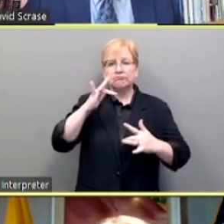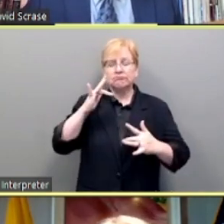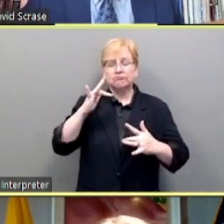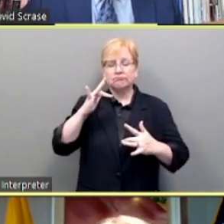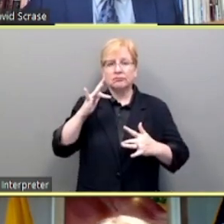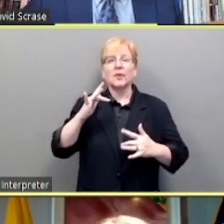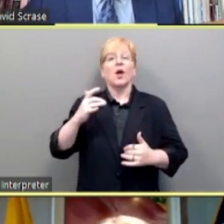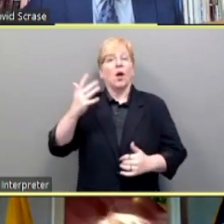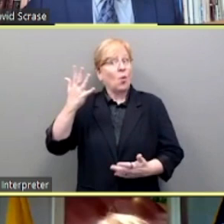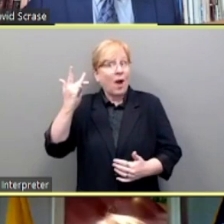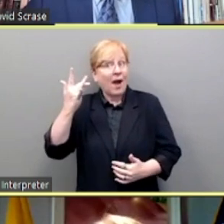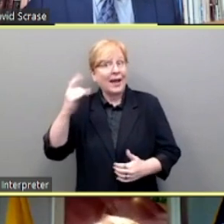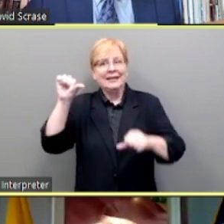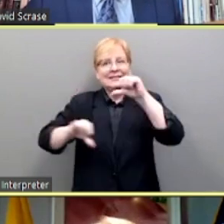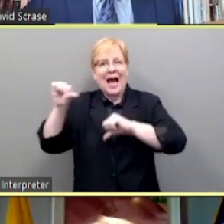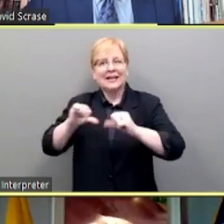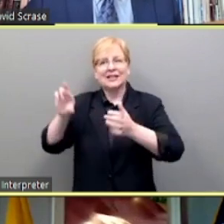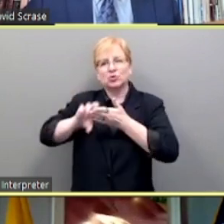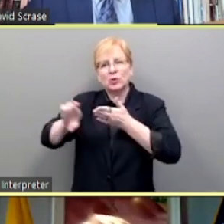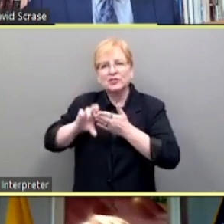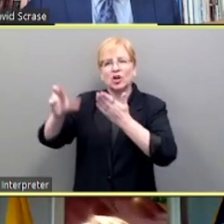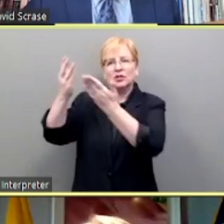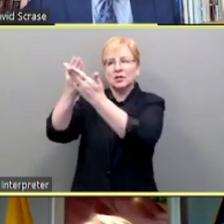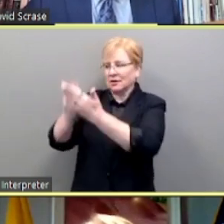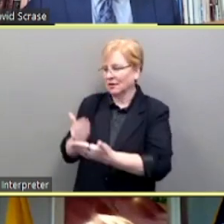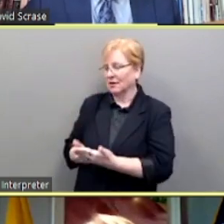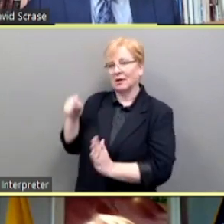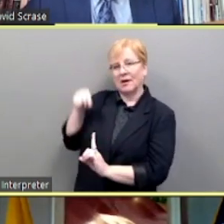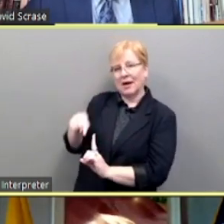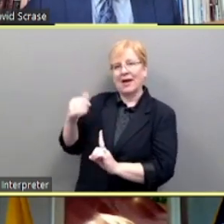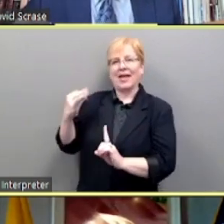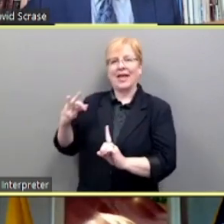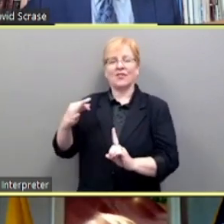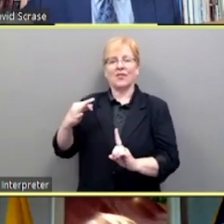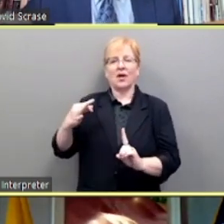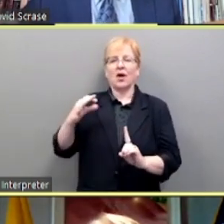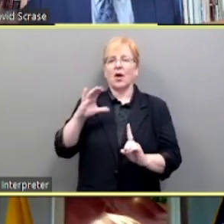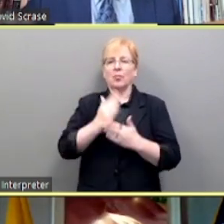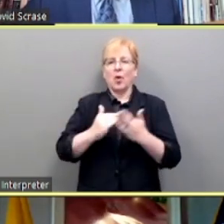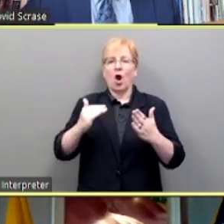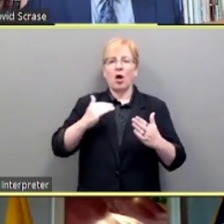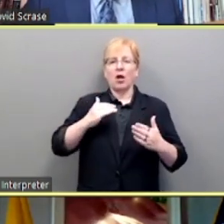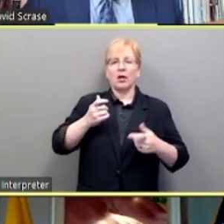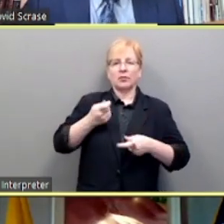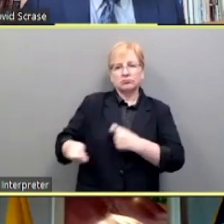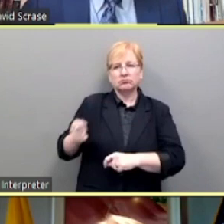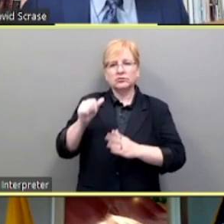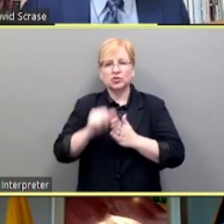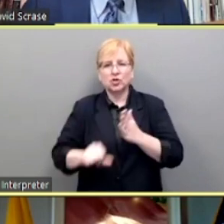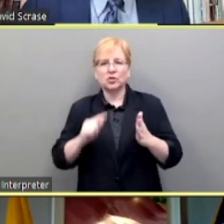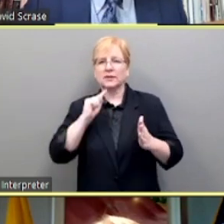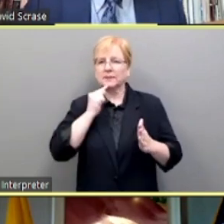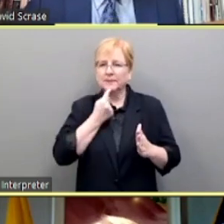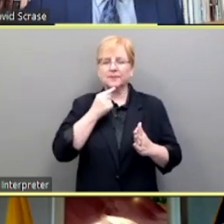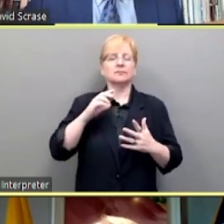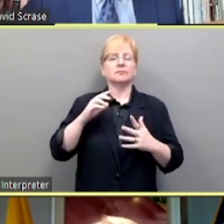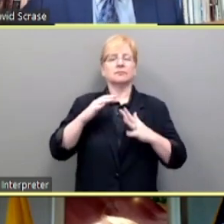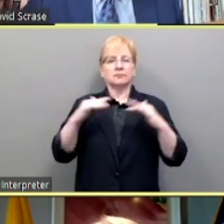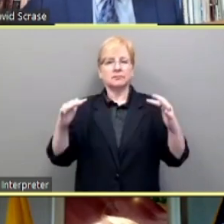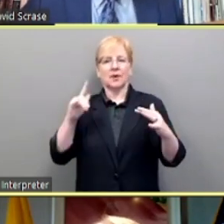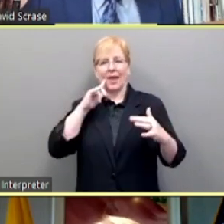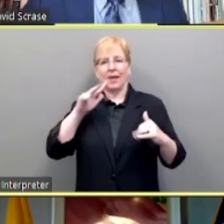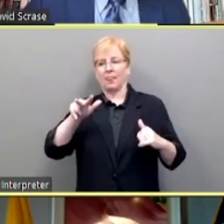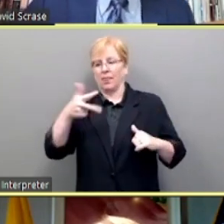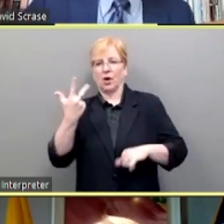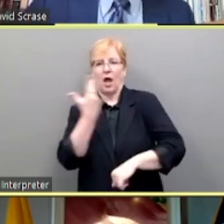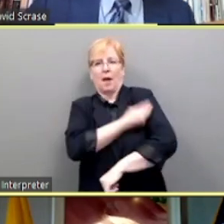that group of people with transplants and immune disorders that shows that third shot really boosts their immunity. That group was